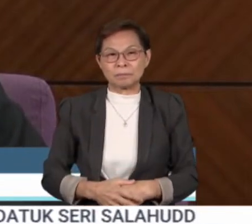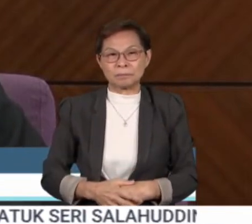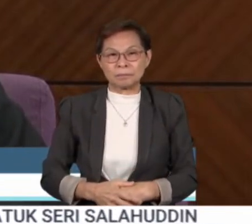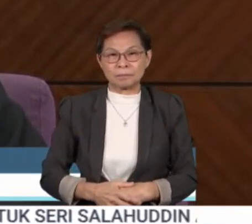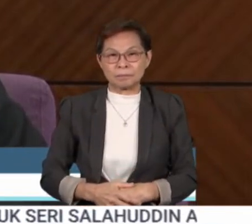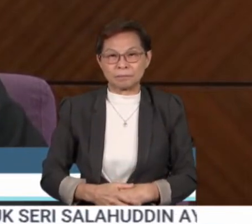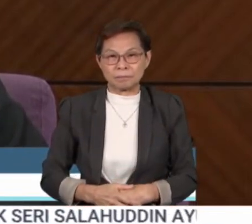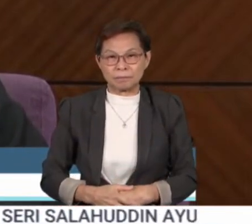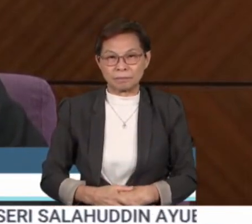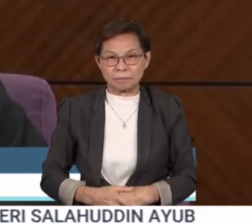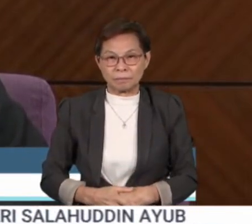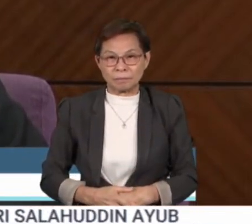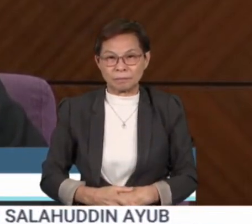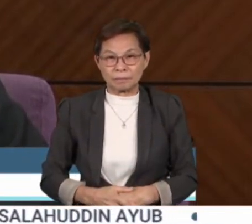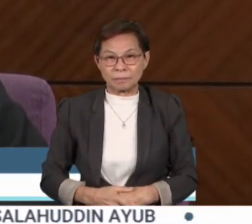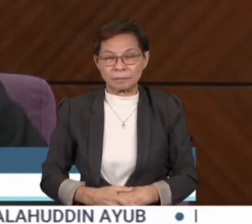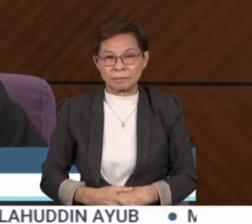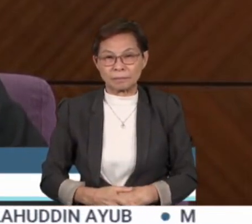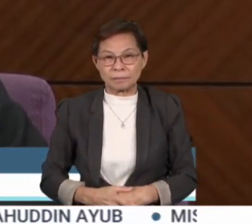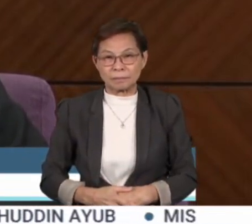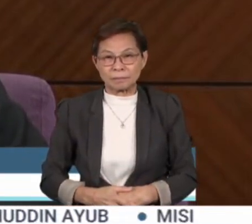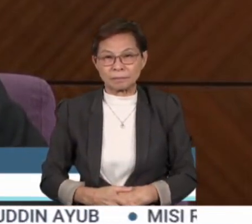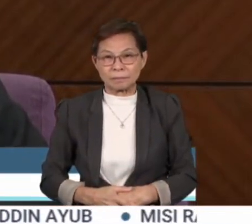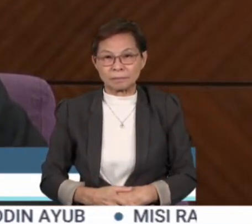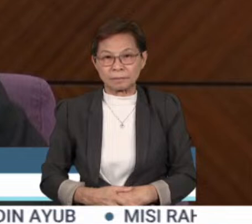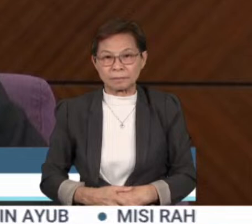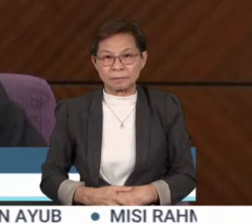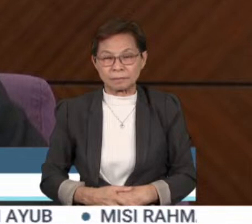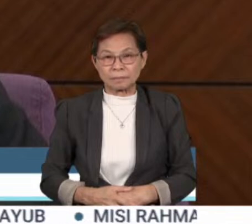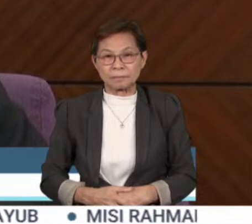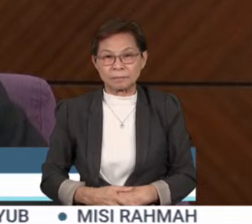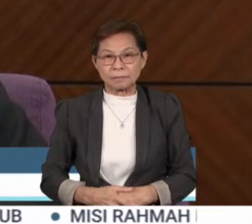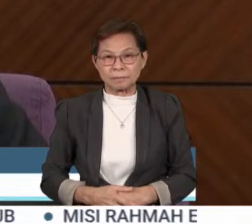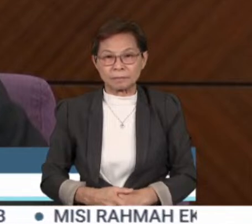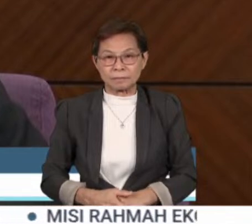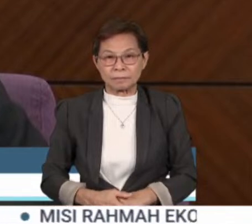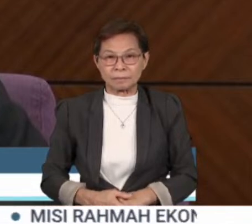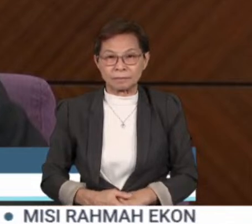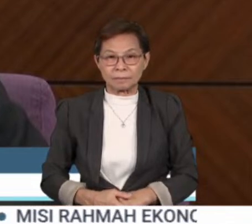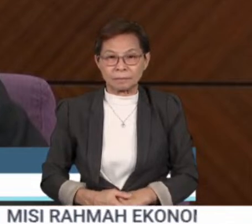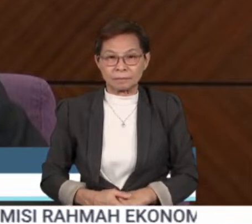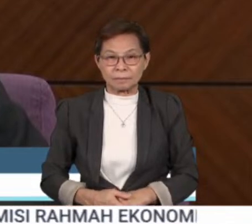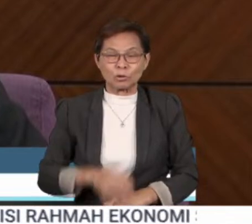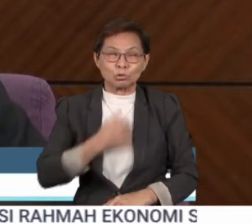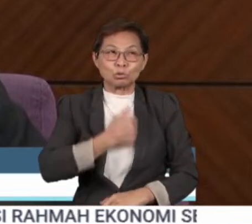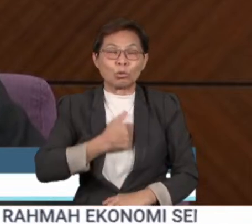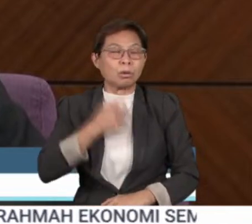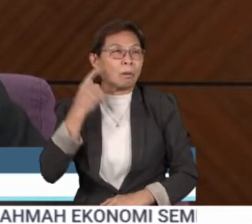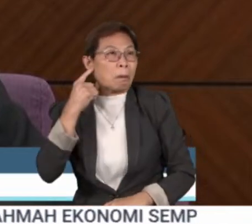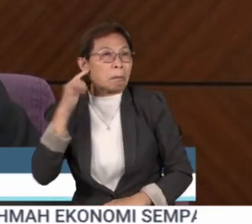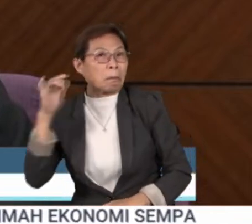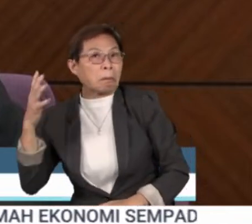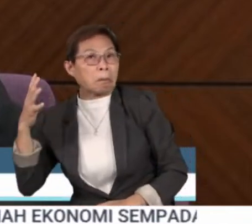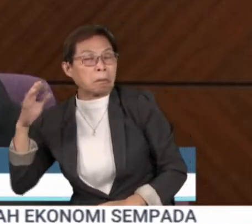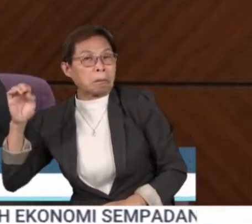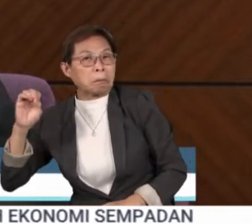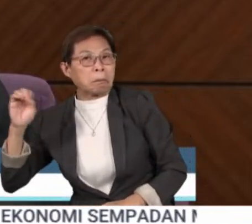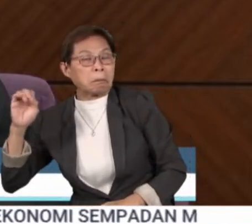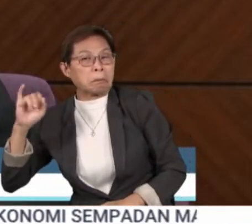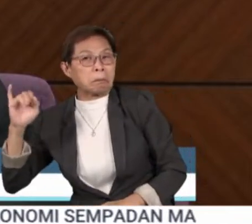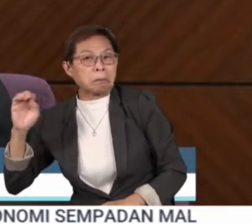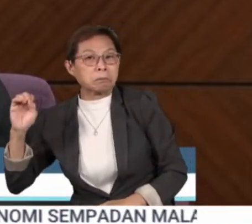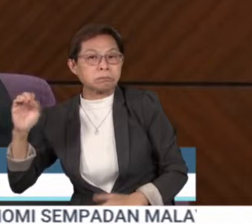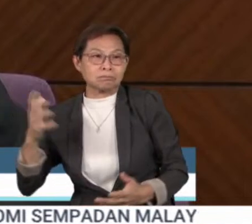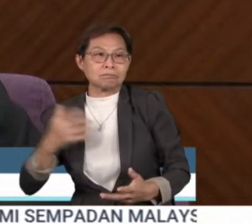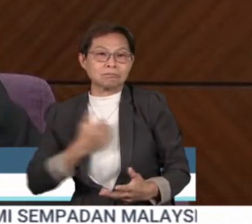Just to clarify, maksudnya the 10 cent per kilowatt jam punya surcharge imposed on the domestic sector. So when you hit the